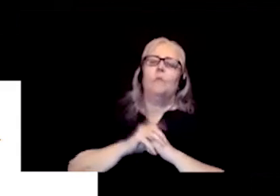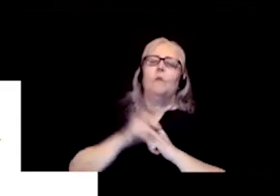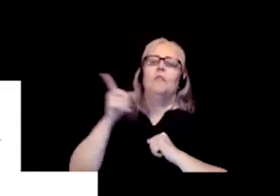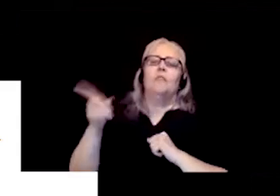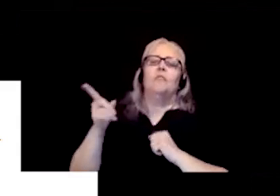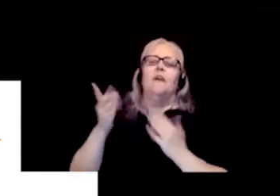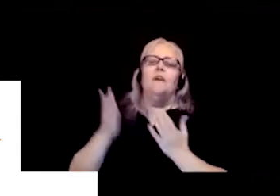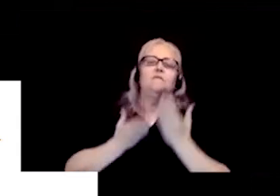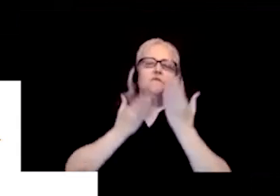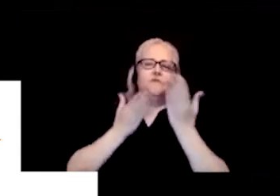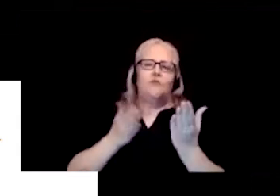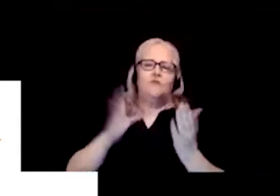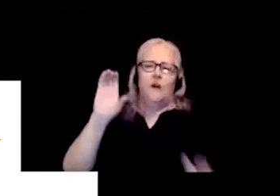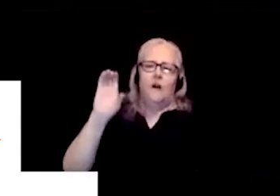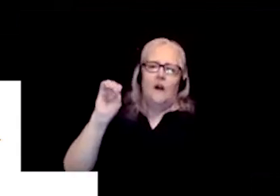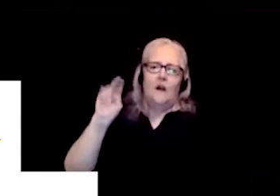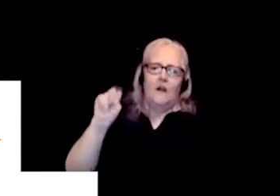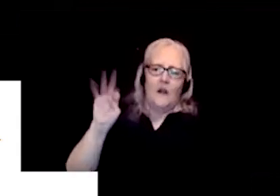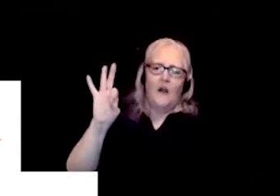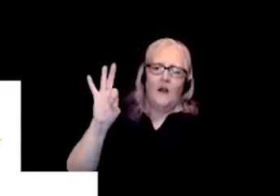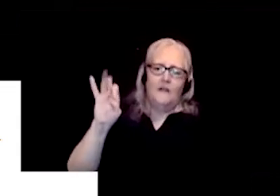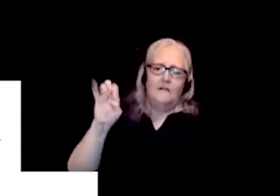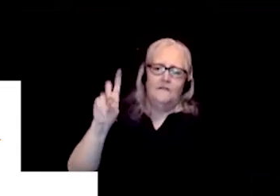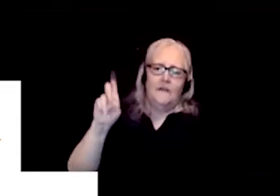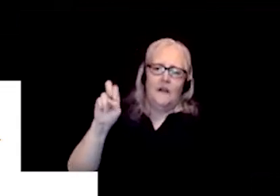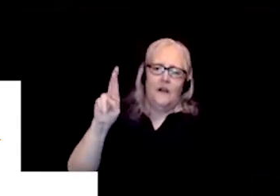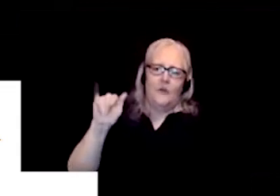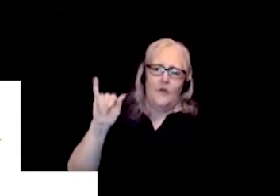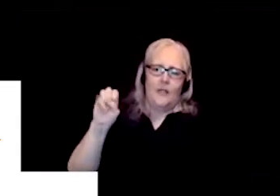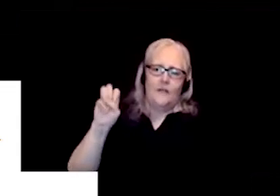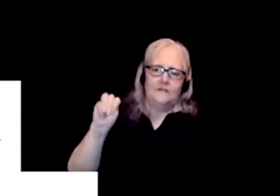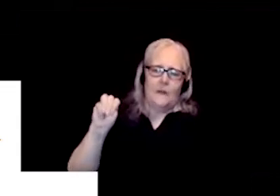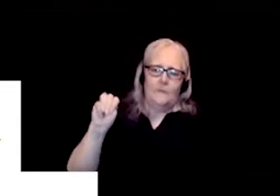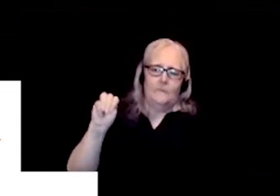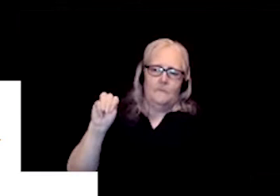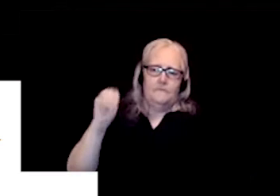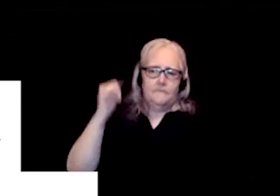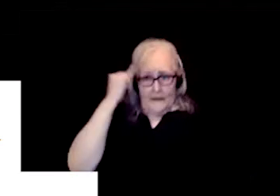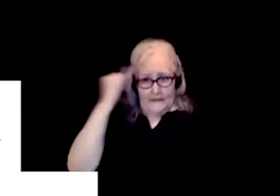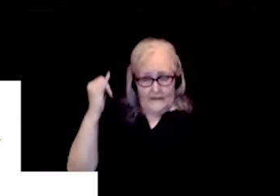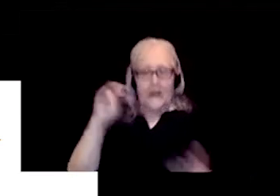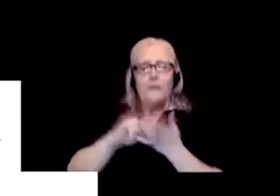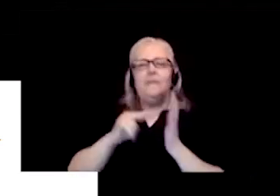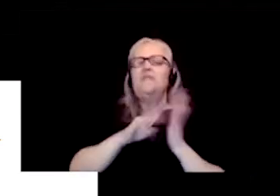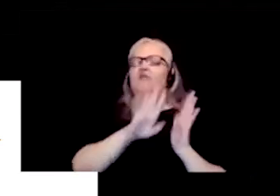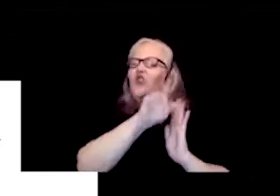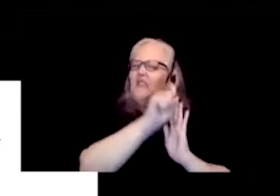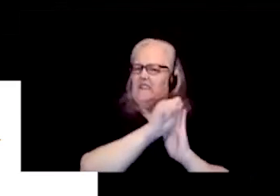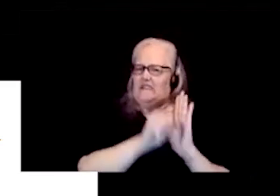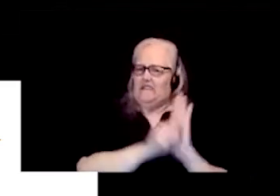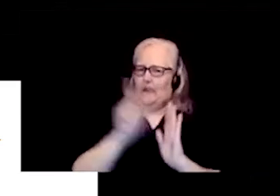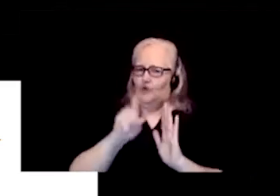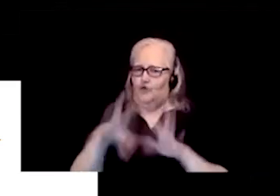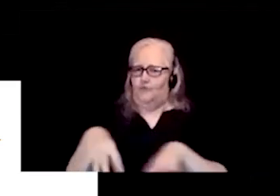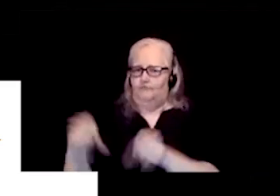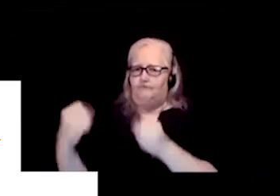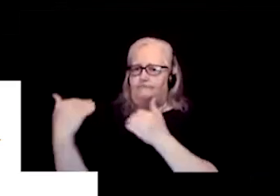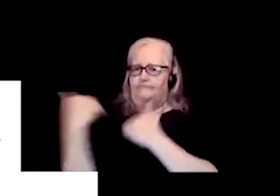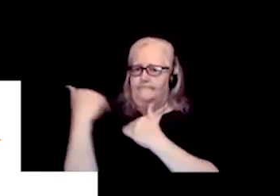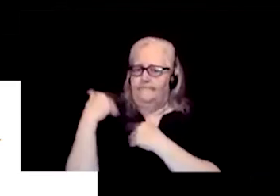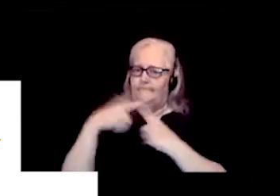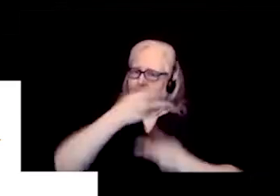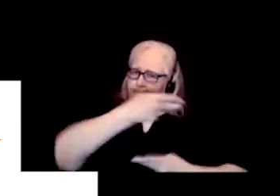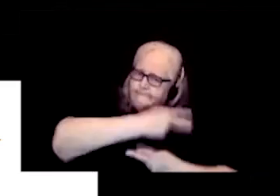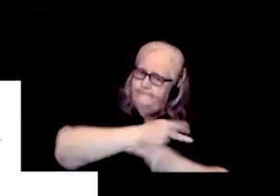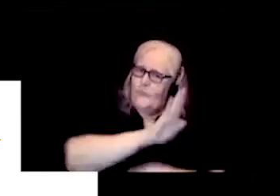it was best left to the states to make those determinations as to how to take care of the general welfare of their people, because they're closest